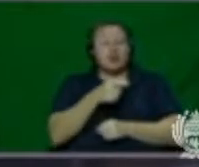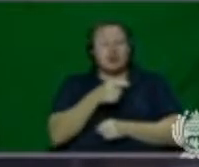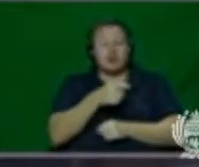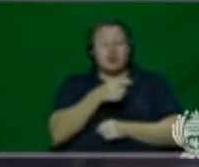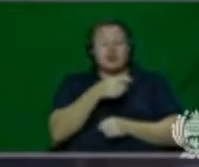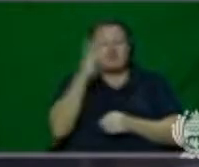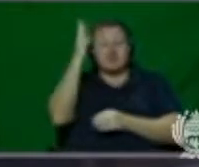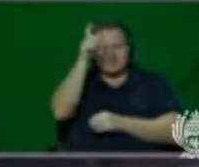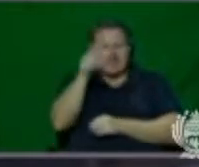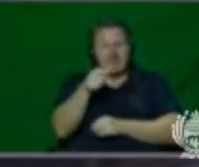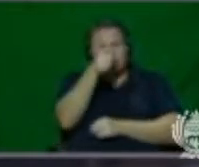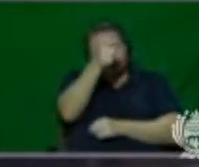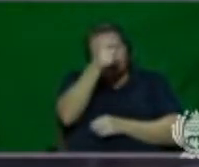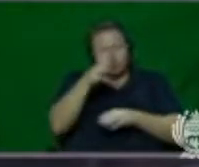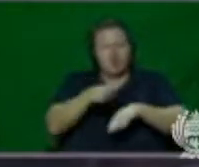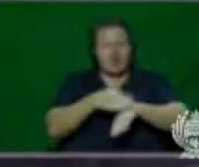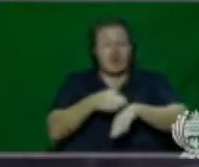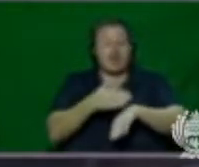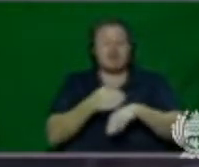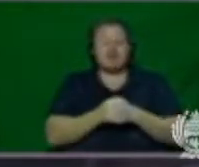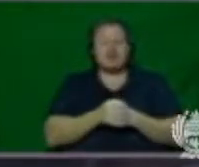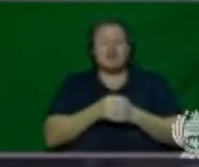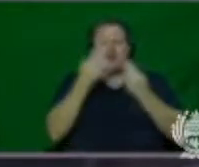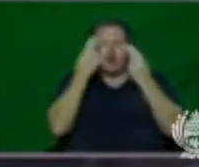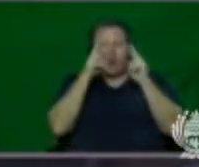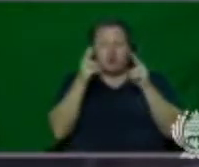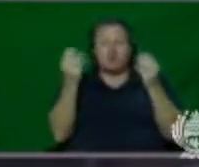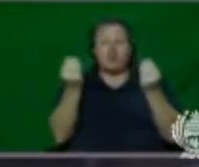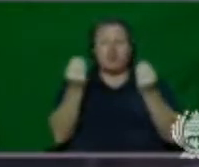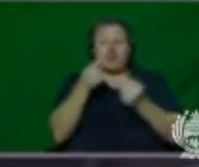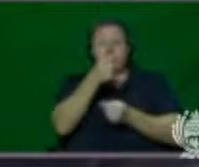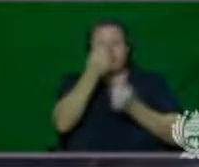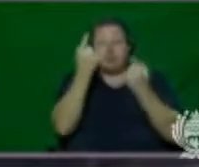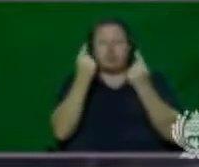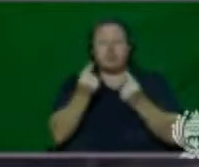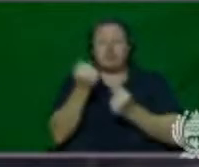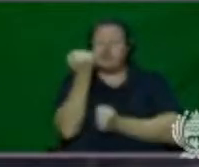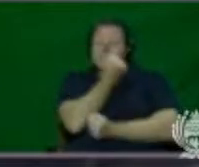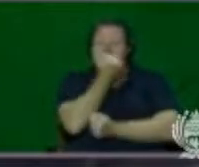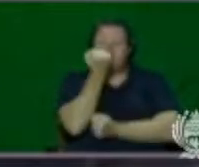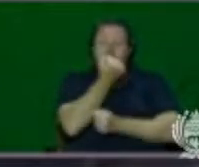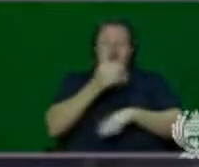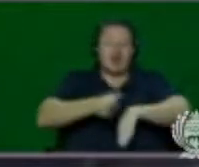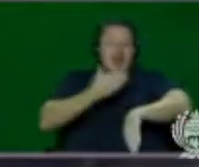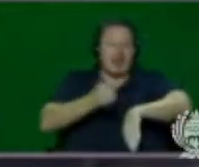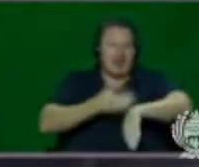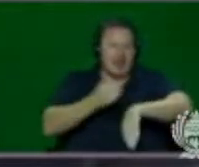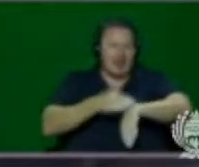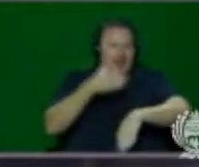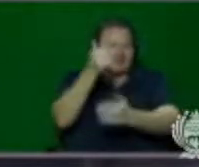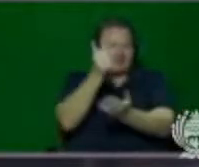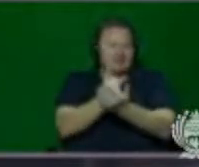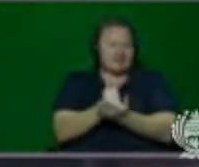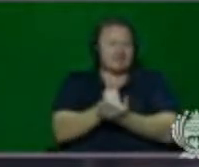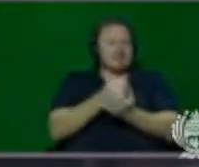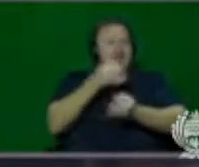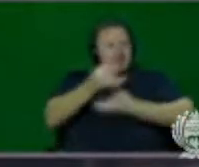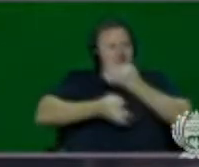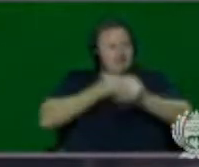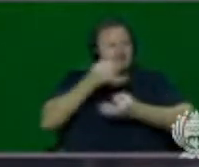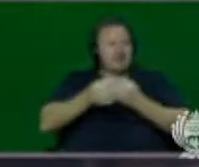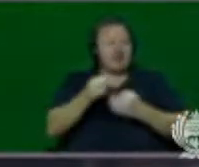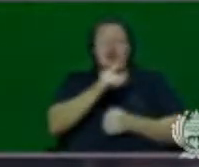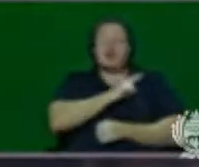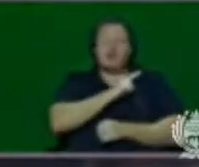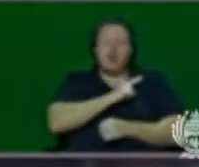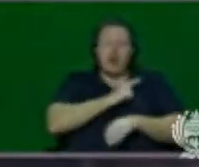here. The honorable thing for you to have done was to apologize for coming late and explain why you